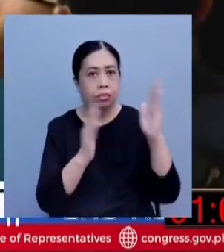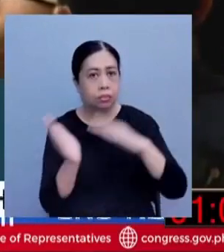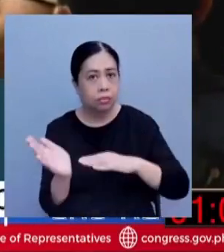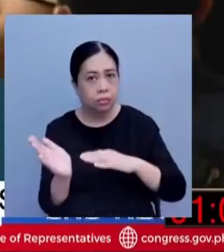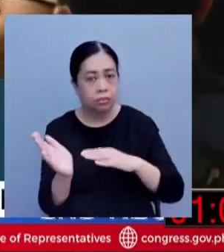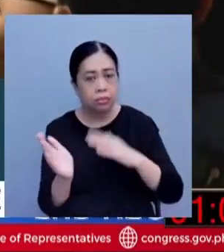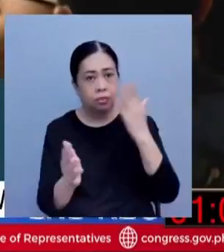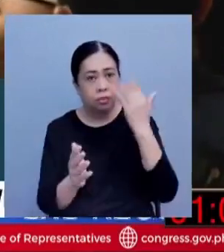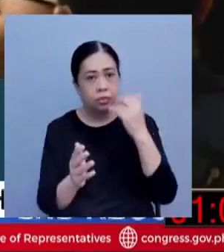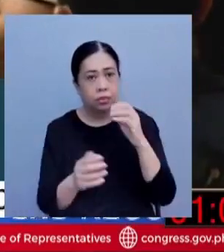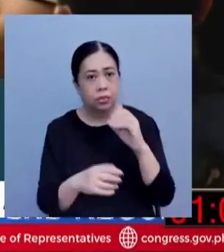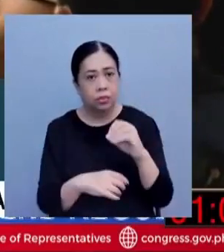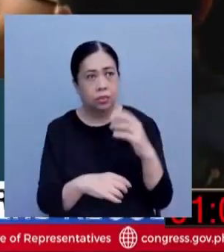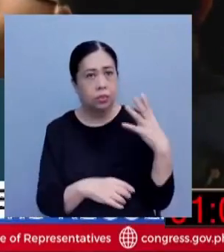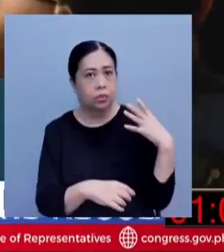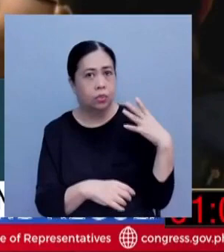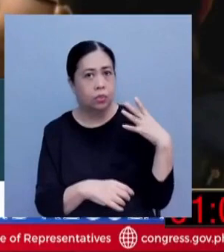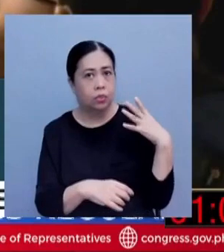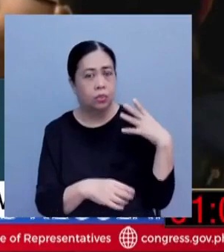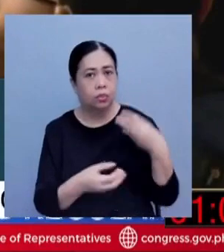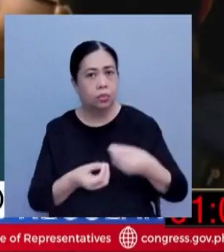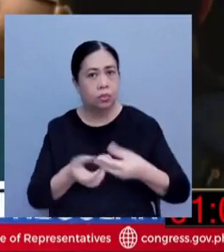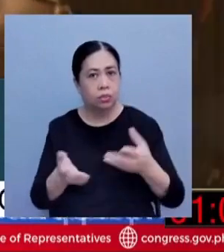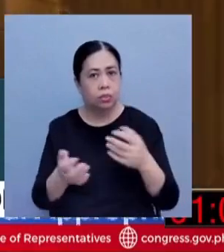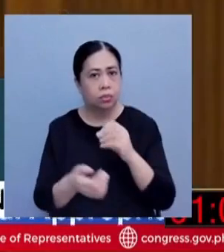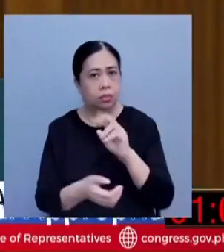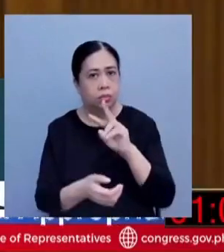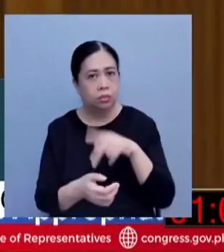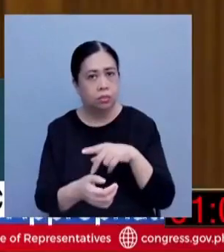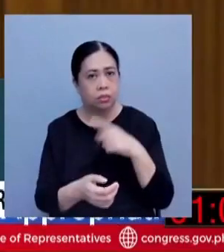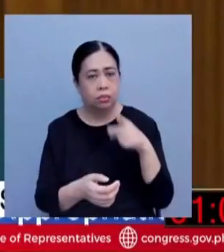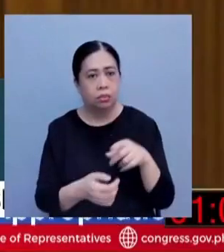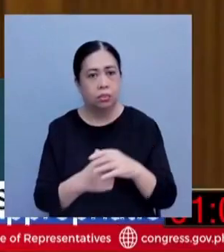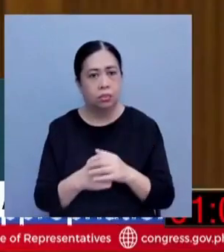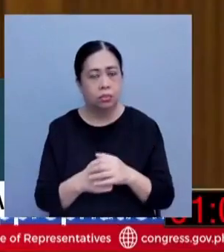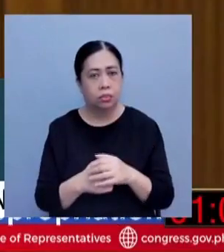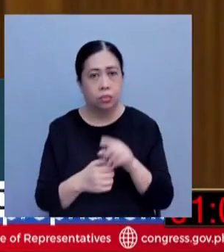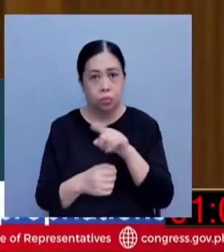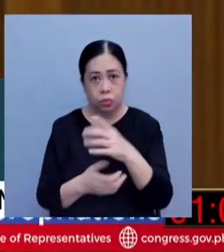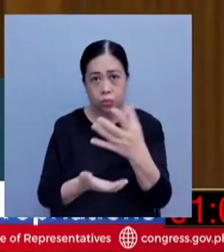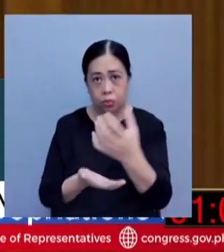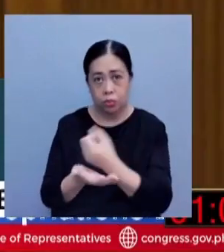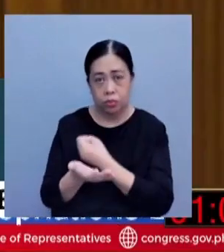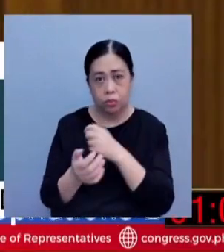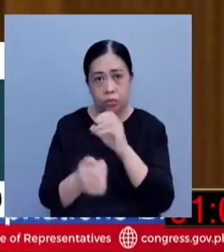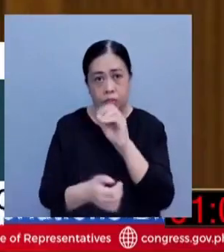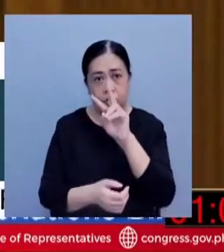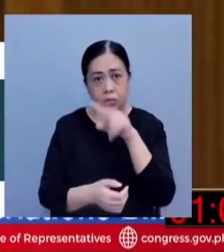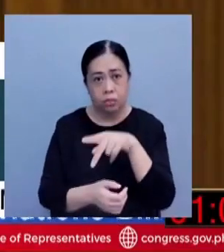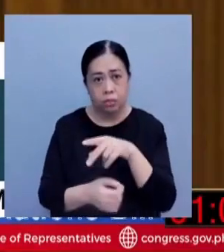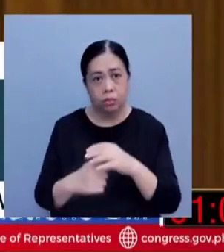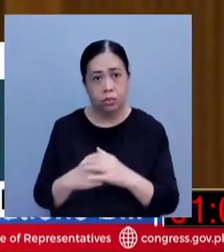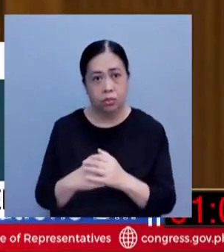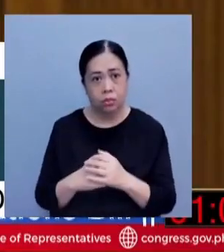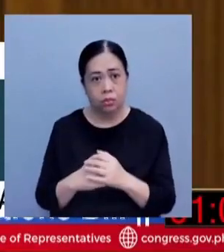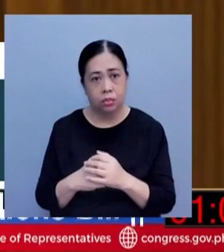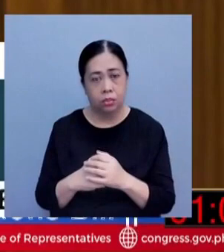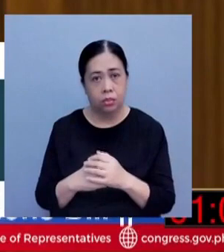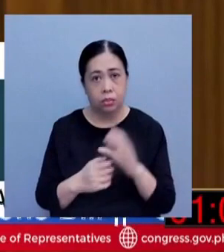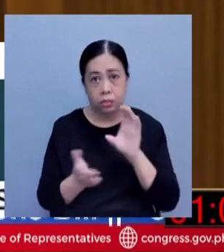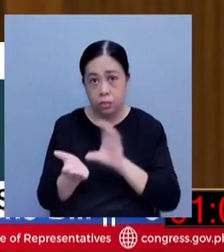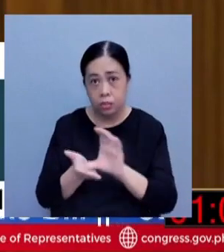the office awaited for the release of the SARO. Although nakuha ng Office of the Vice President yung